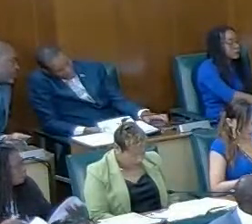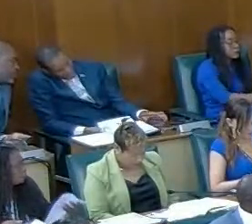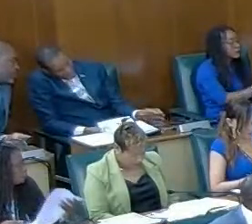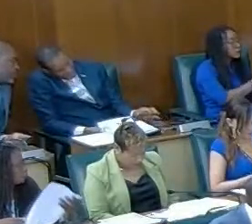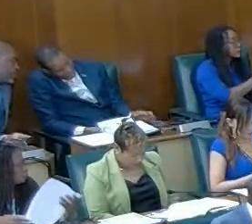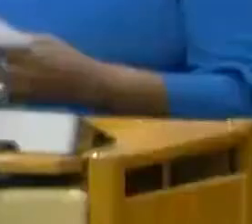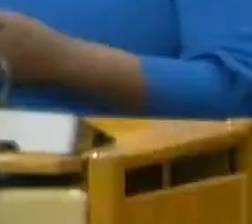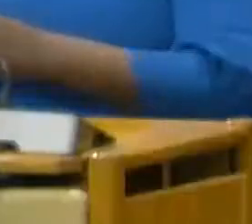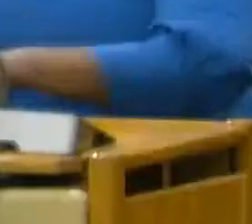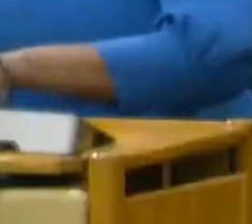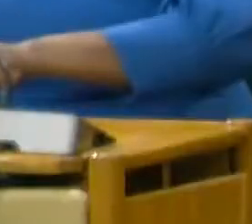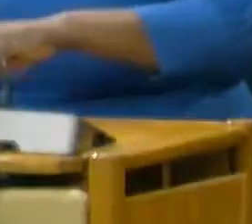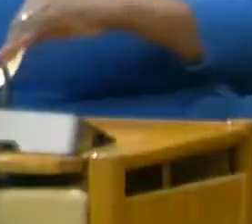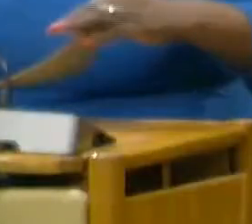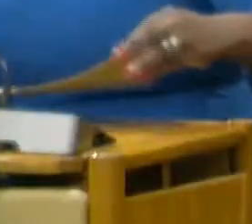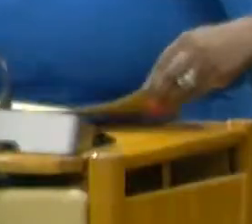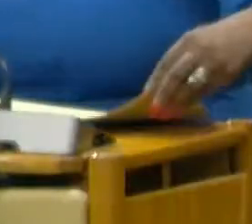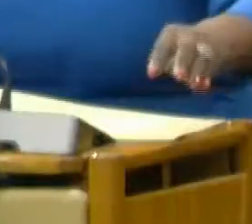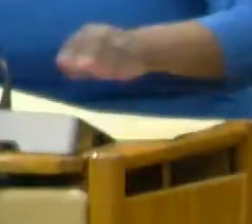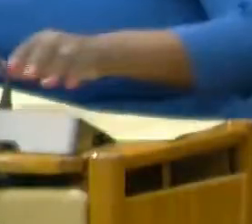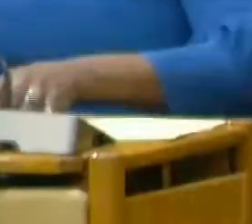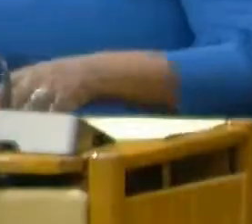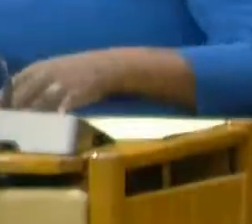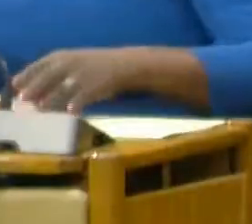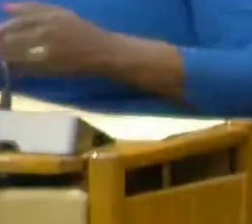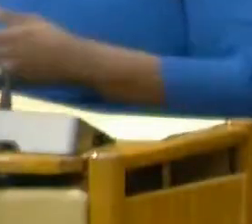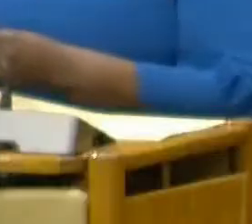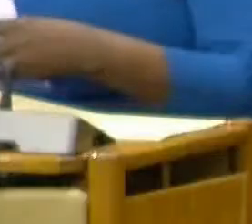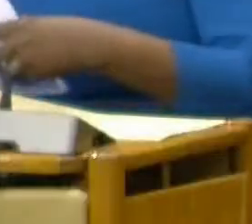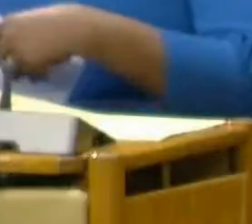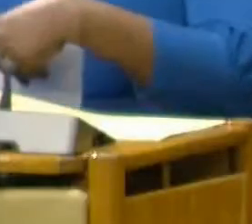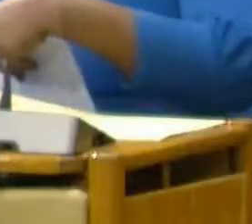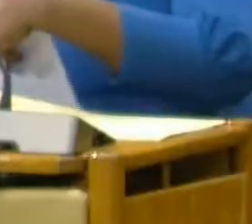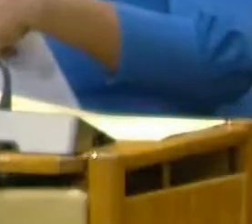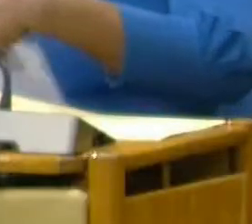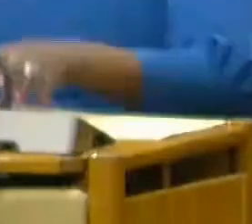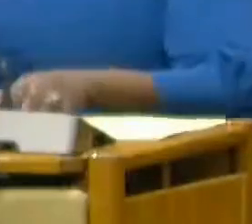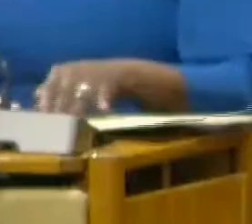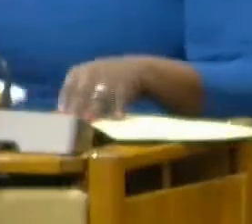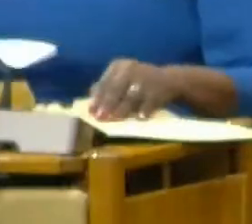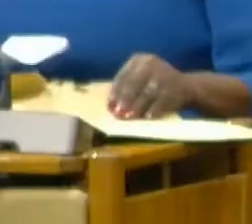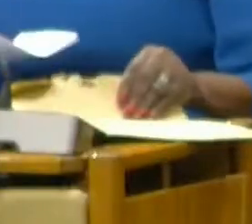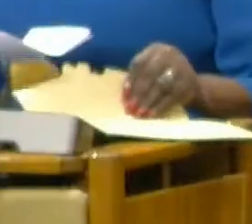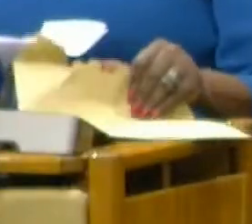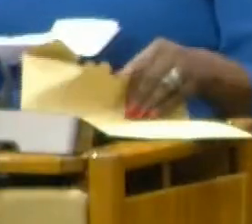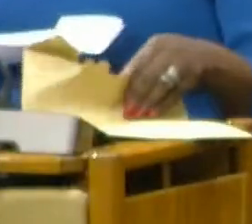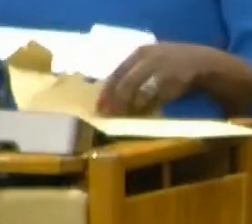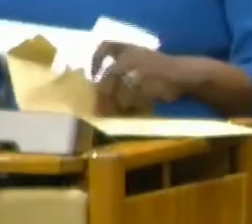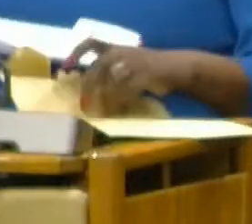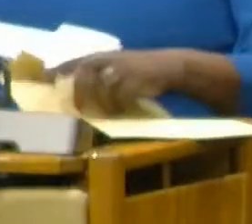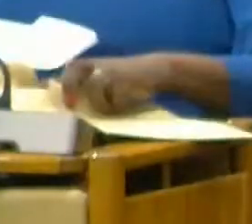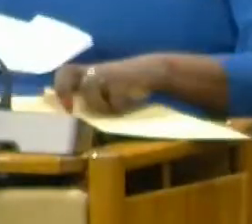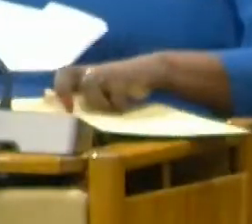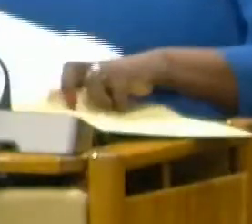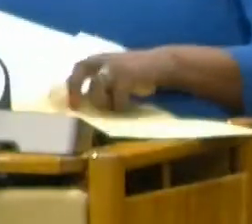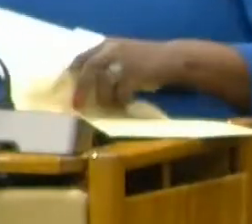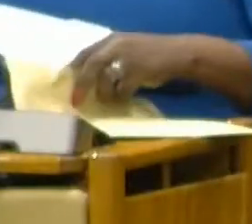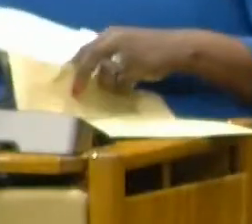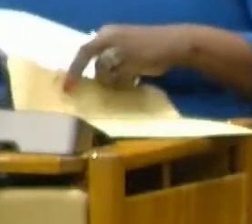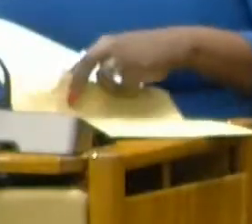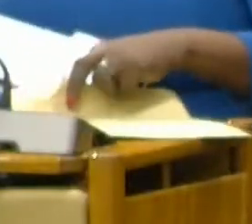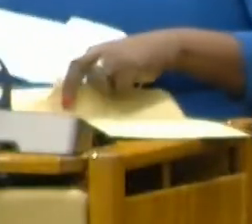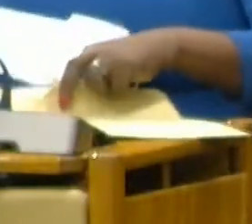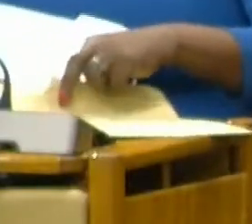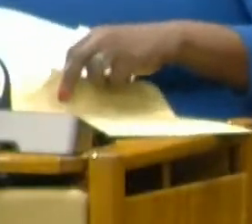Thank you. Thank you, members. Thank you, Madam Speaker. In tandem with the improvements of physical infrastructure, we have implemented merit-based